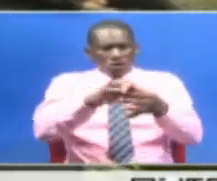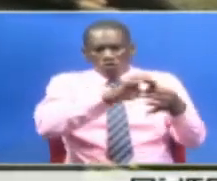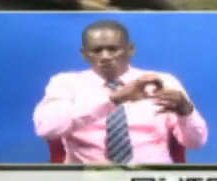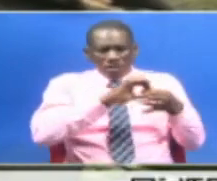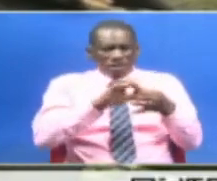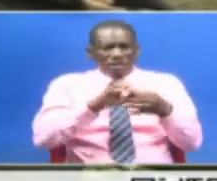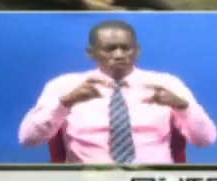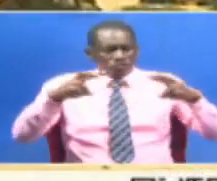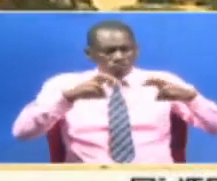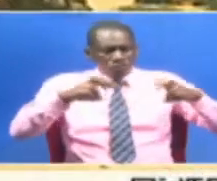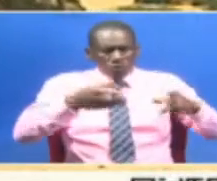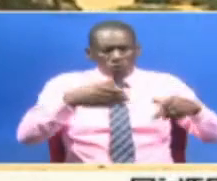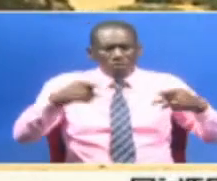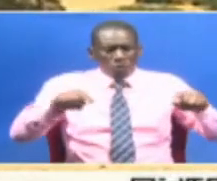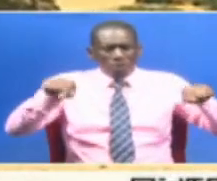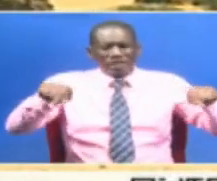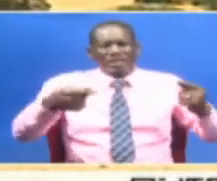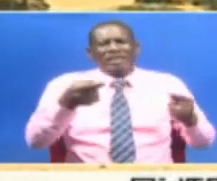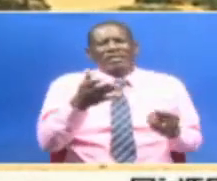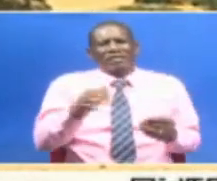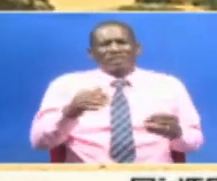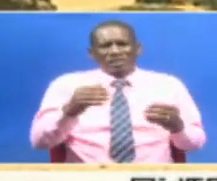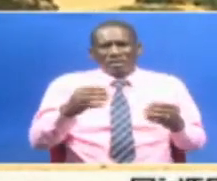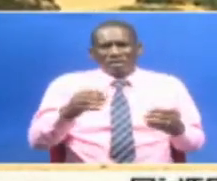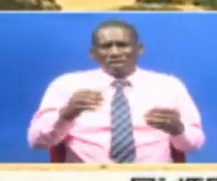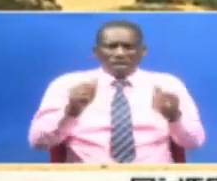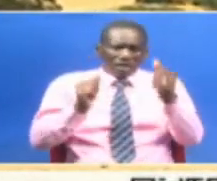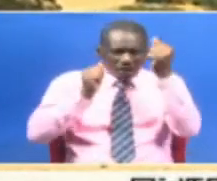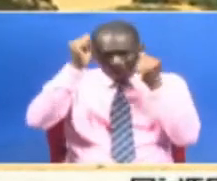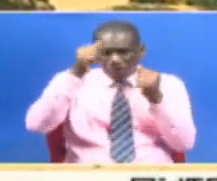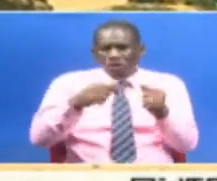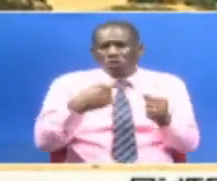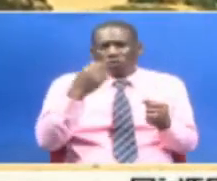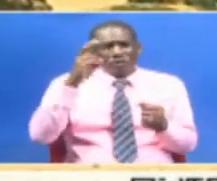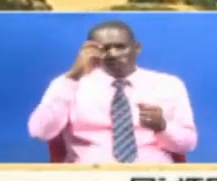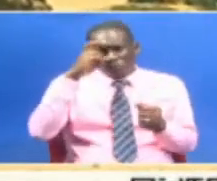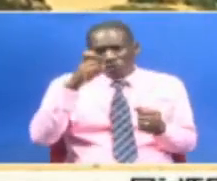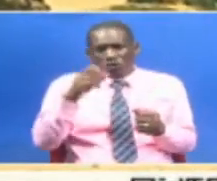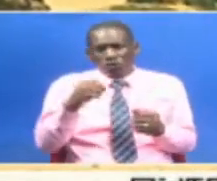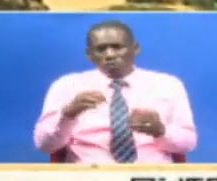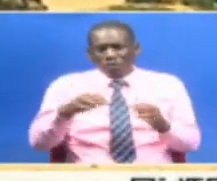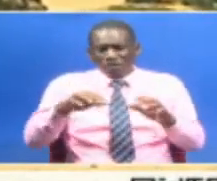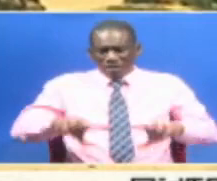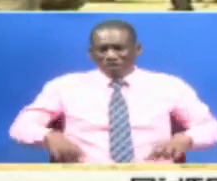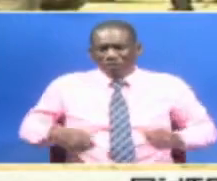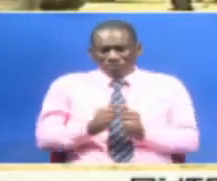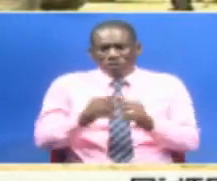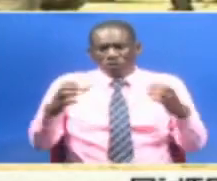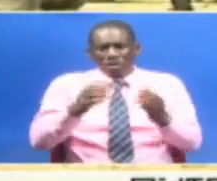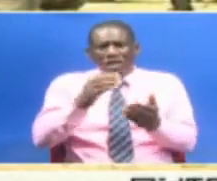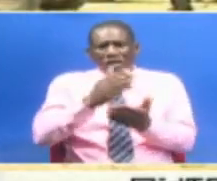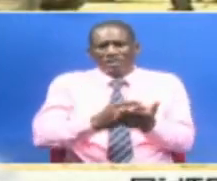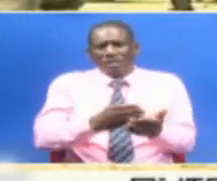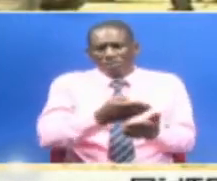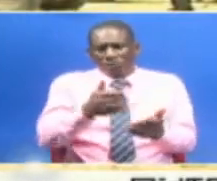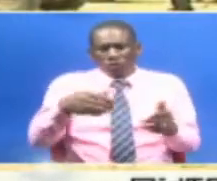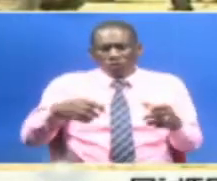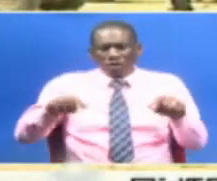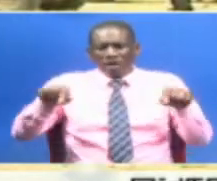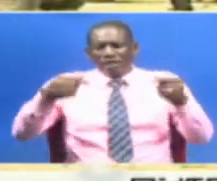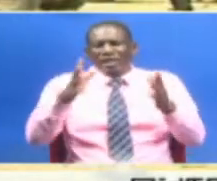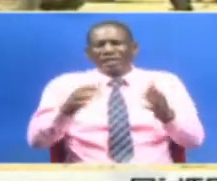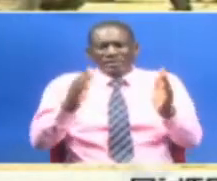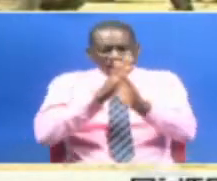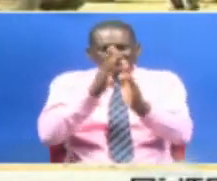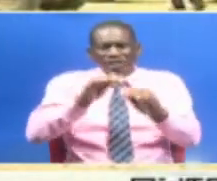of the attackers, who are believed to be lurking within the communities and some even hiding within the Boni Forest.